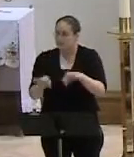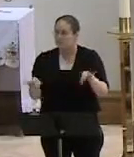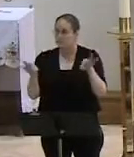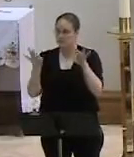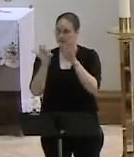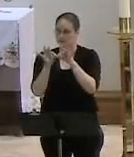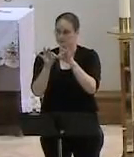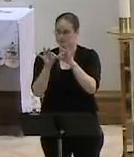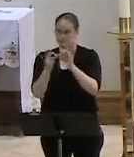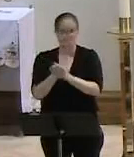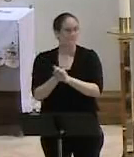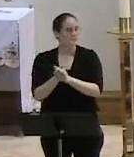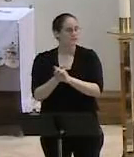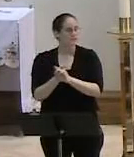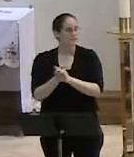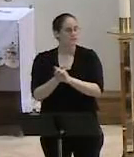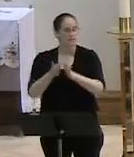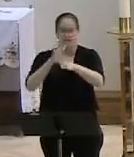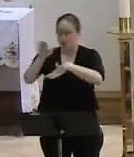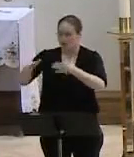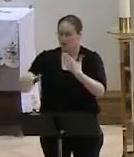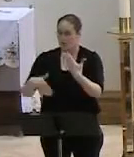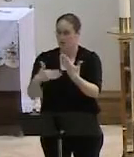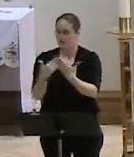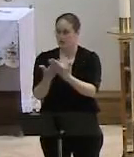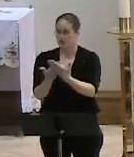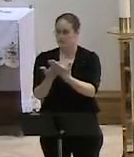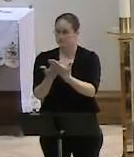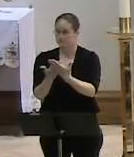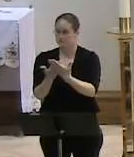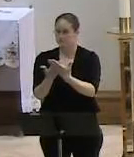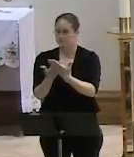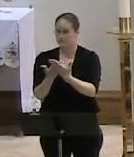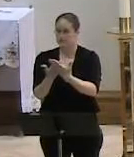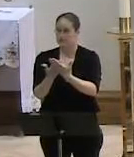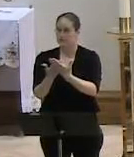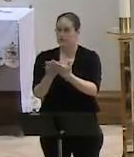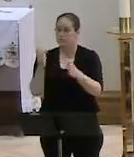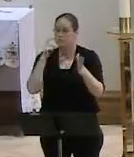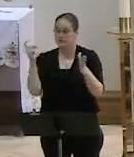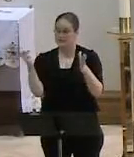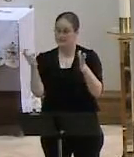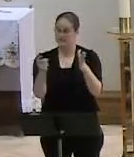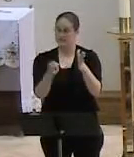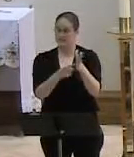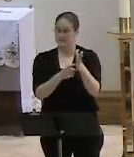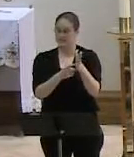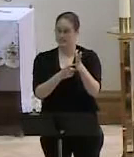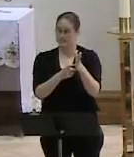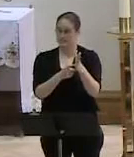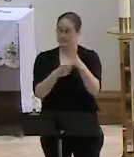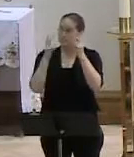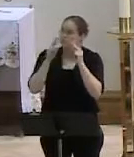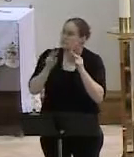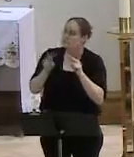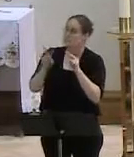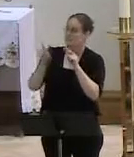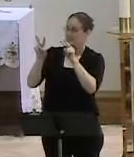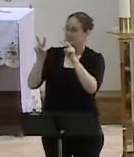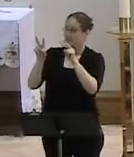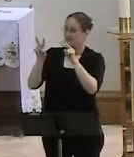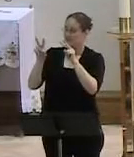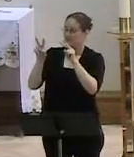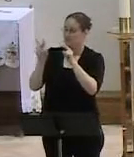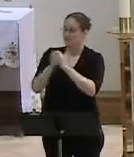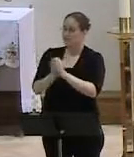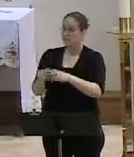and it says this, that all of us are to be witnesses to this. We are to be